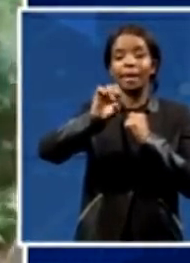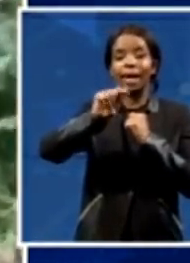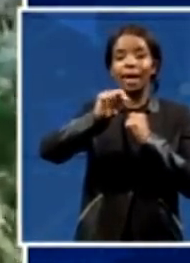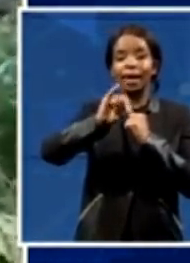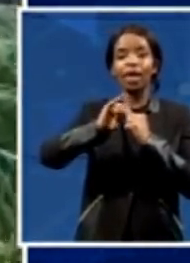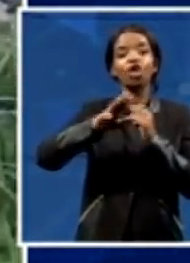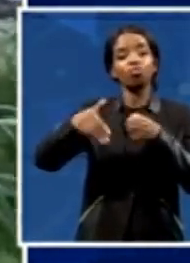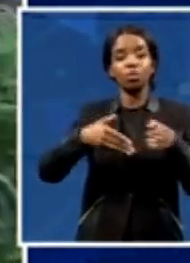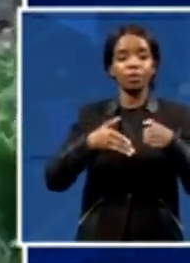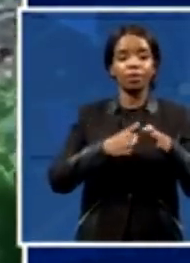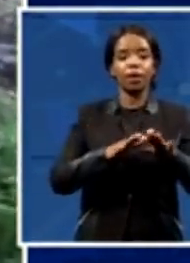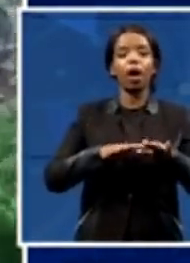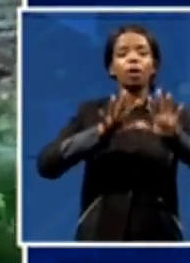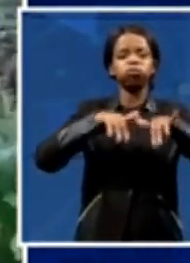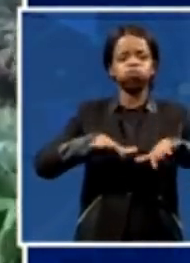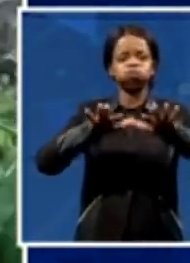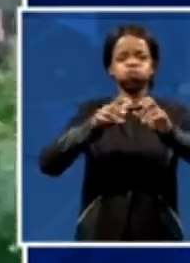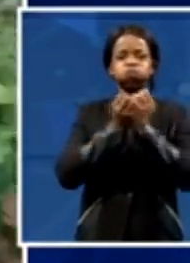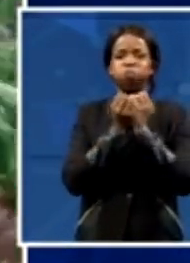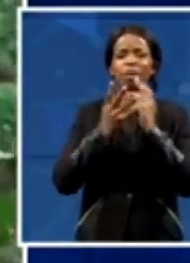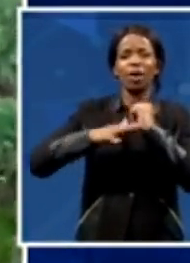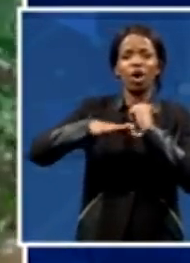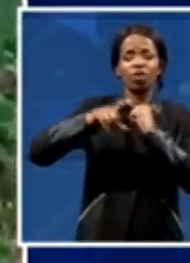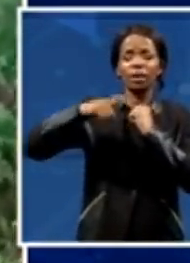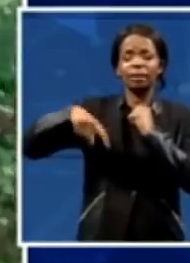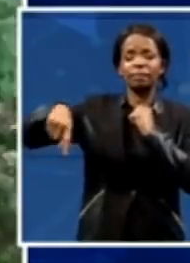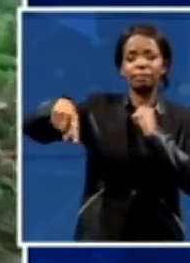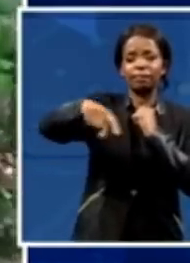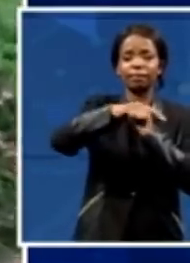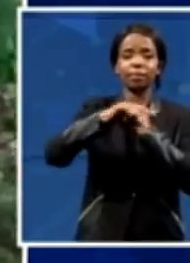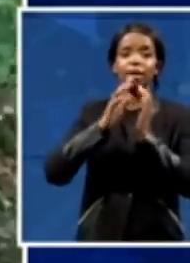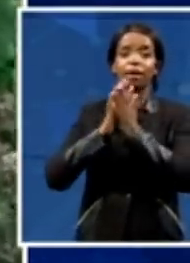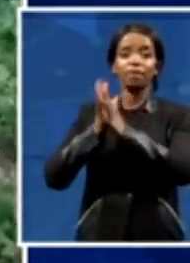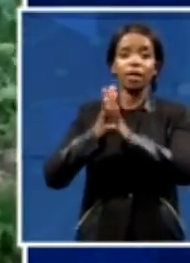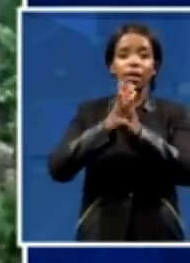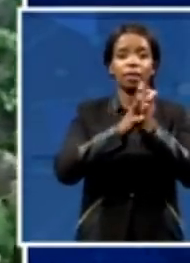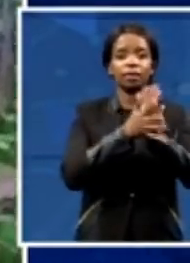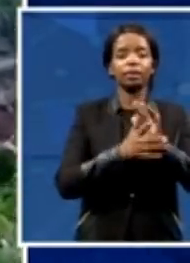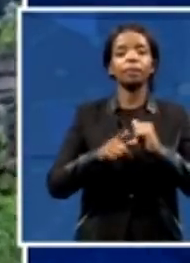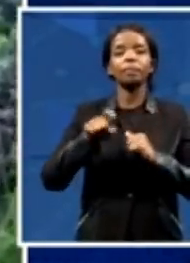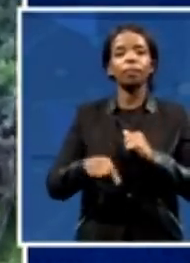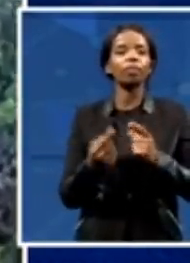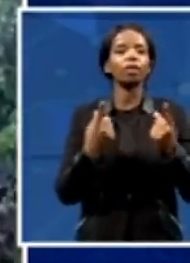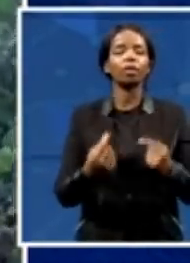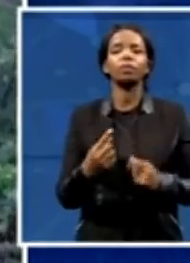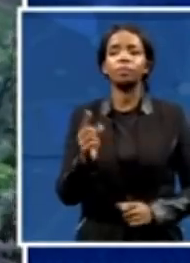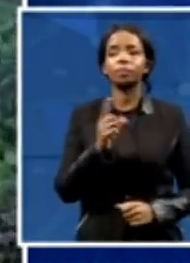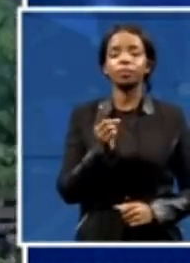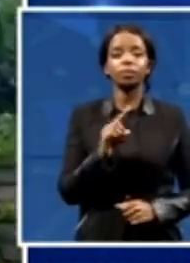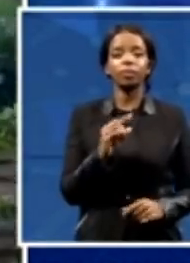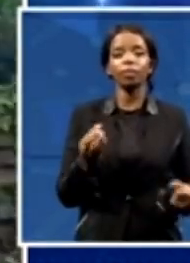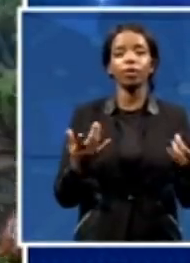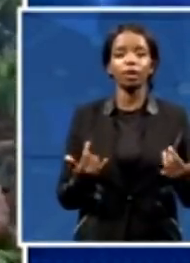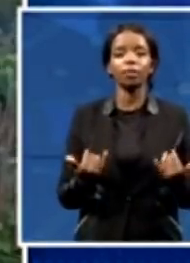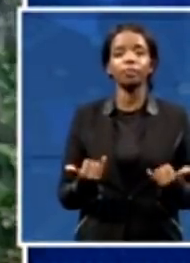also people have been told to evacuate. Because the situation is very dangerous, especially to those